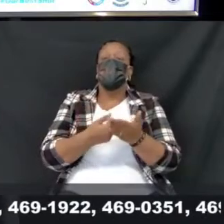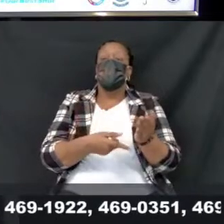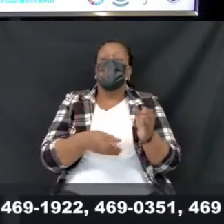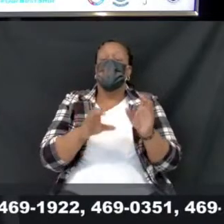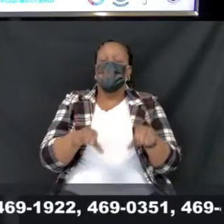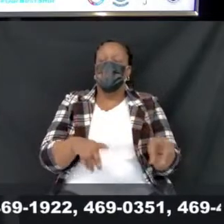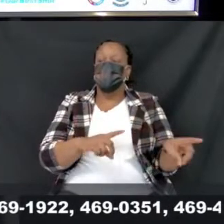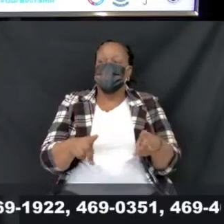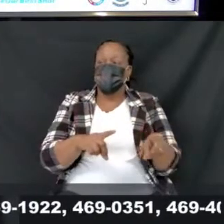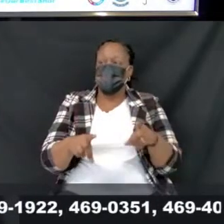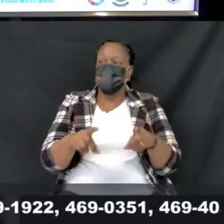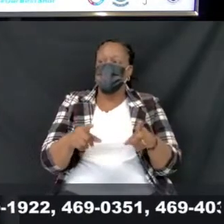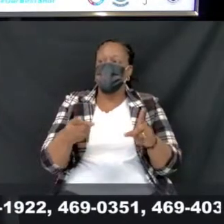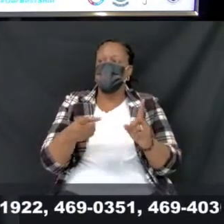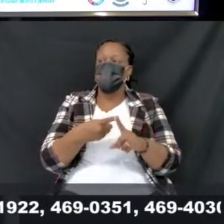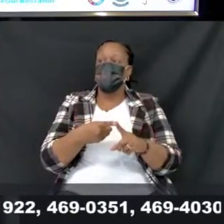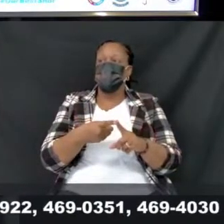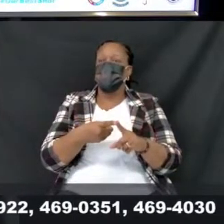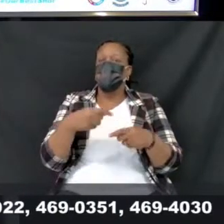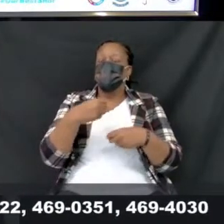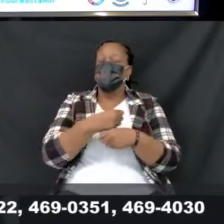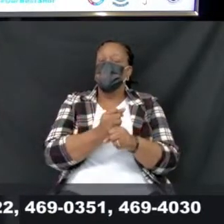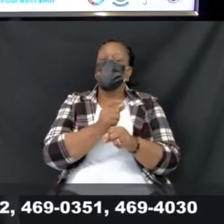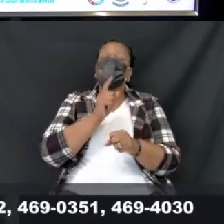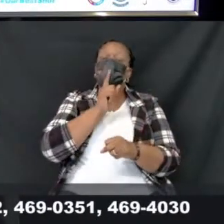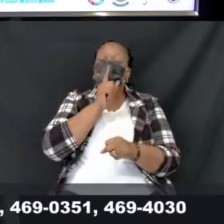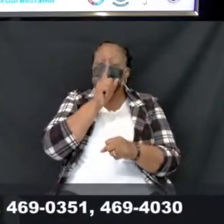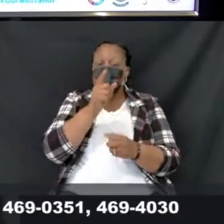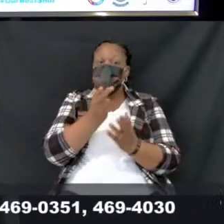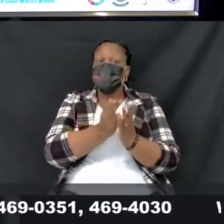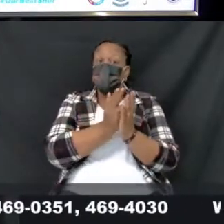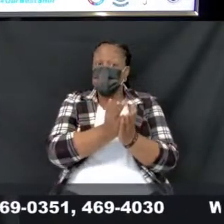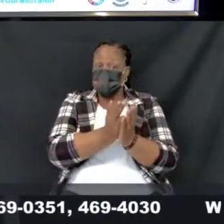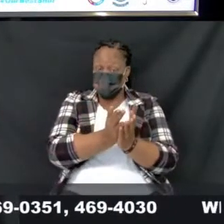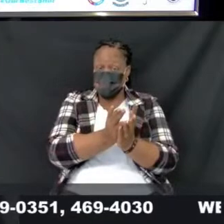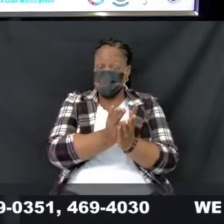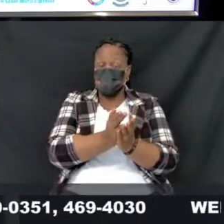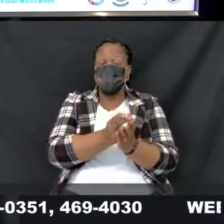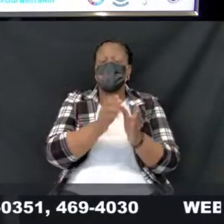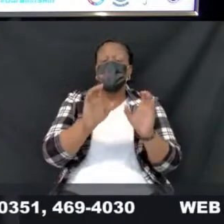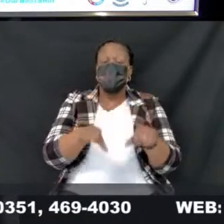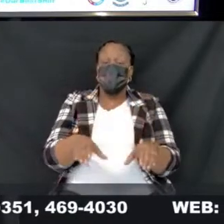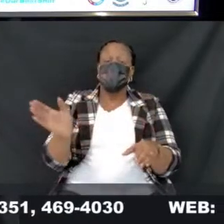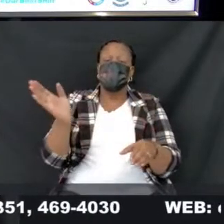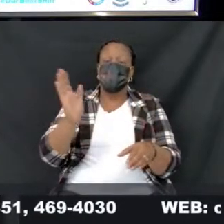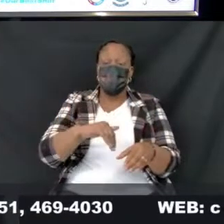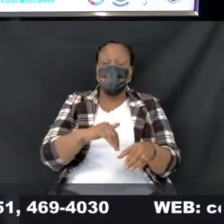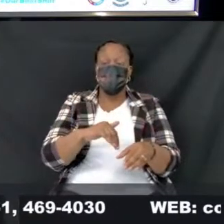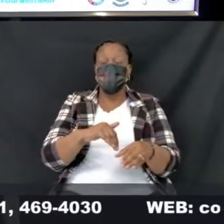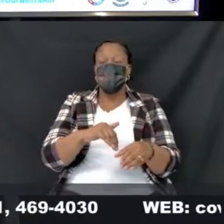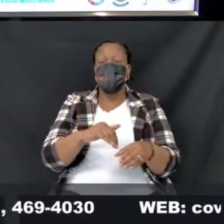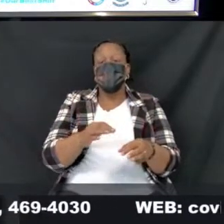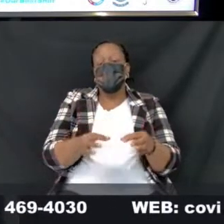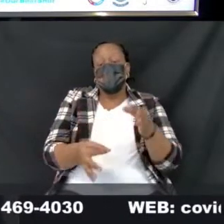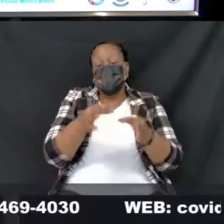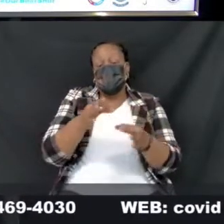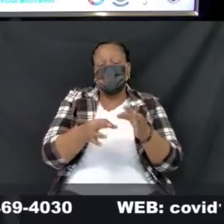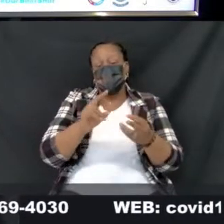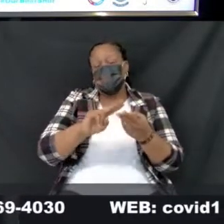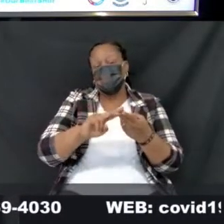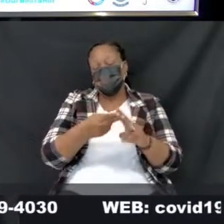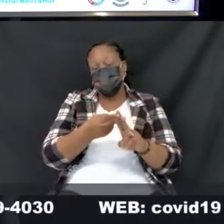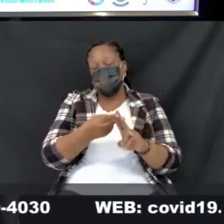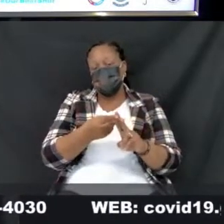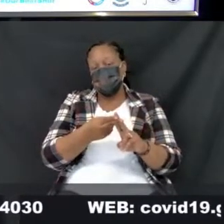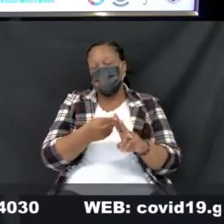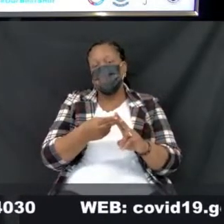will determine whether we are at a stage where we can absorb that particular risk in the country by increasing